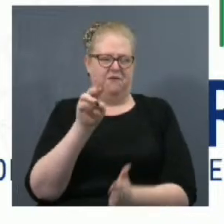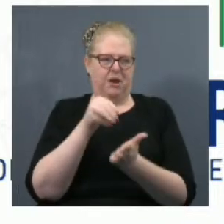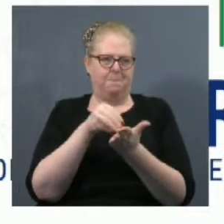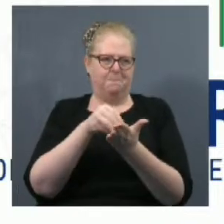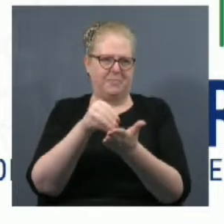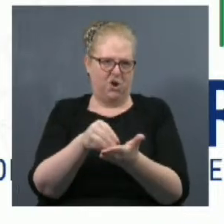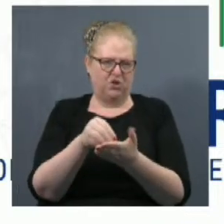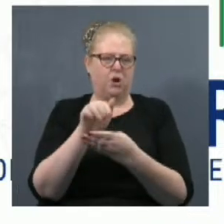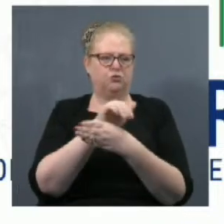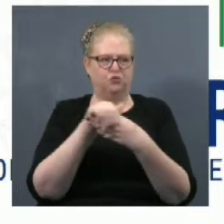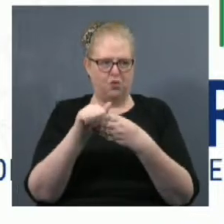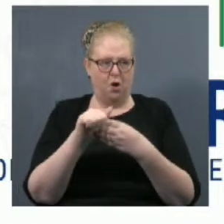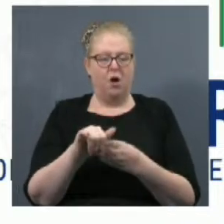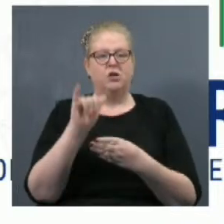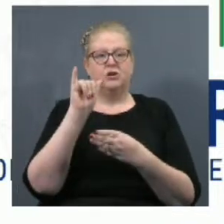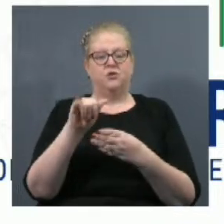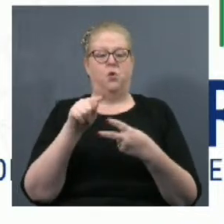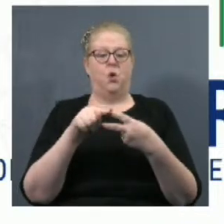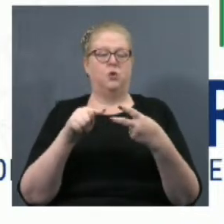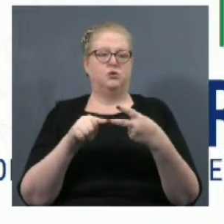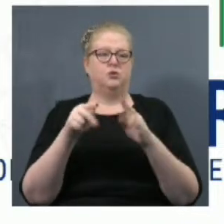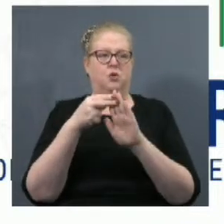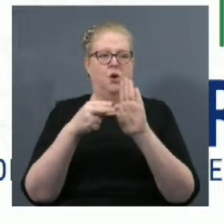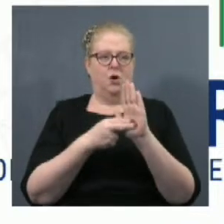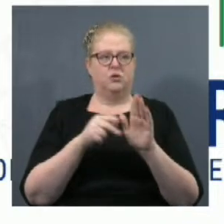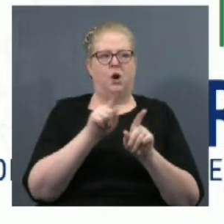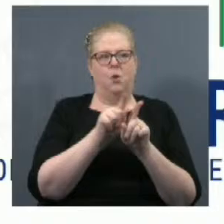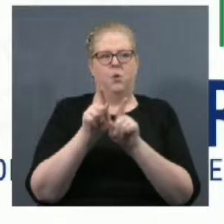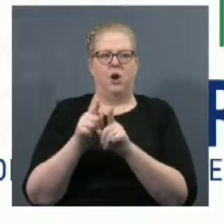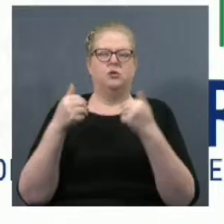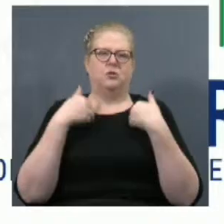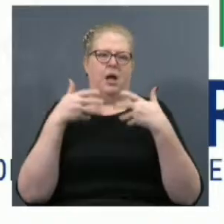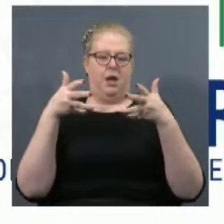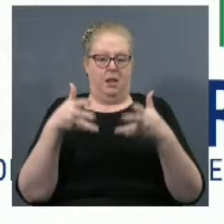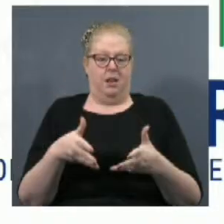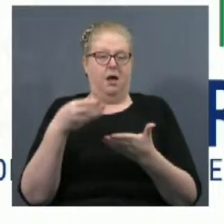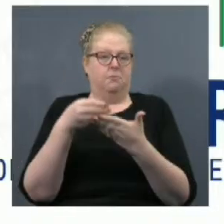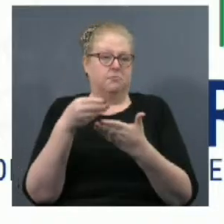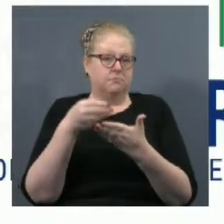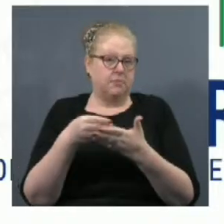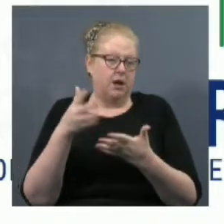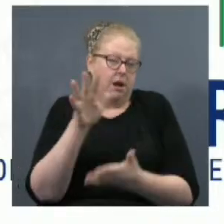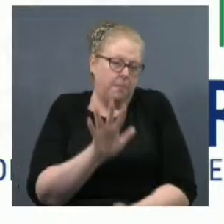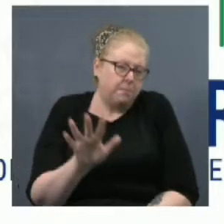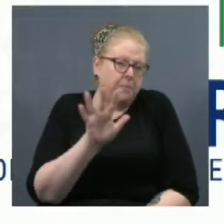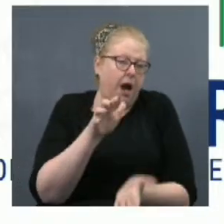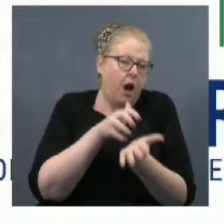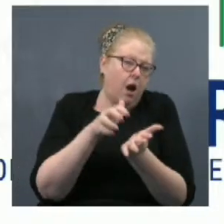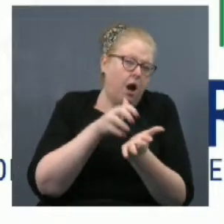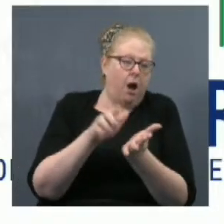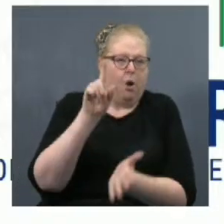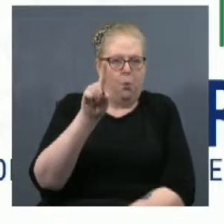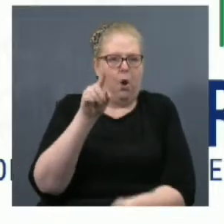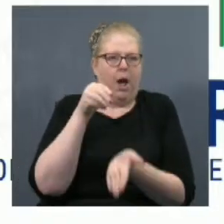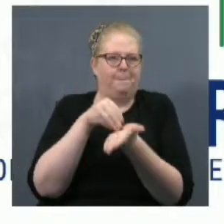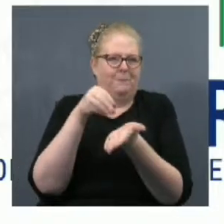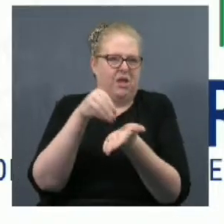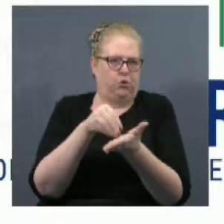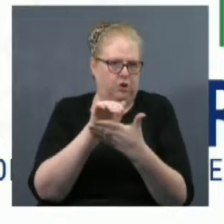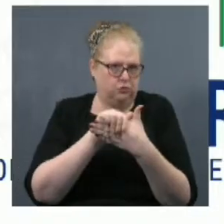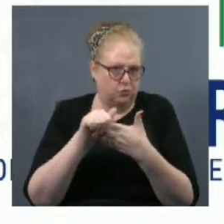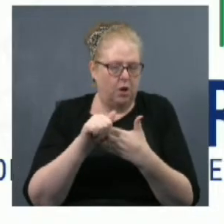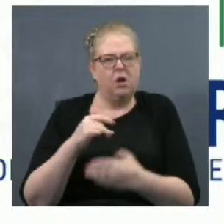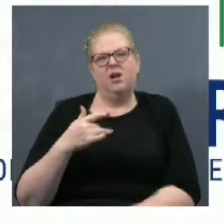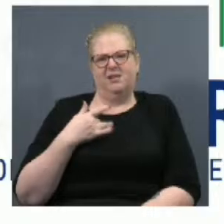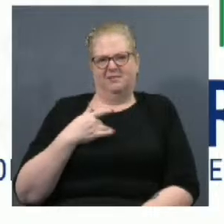as well as previous contracts, we had approximately $1 million left over. So we felt that needs to be used